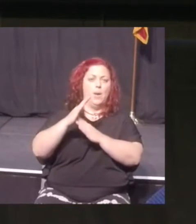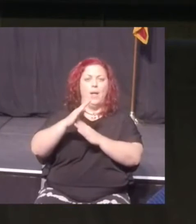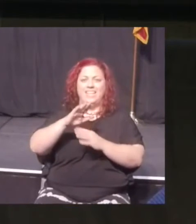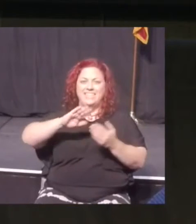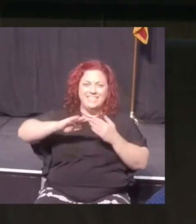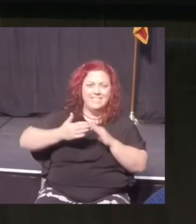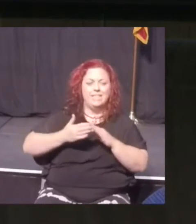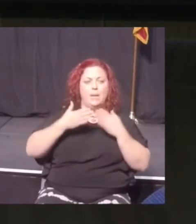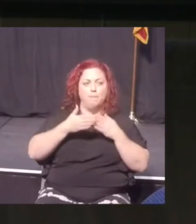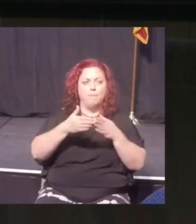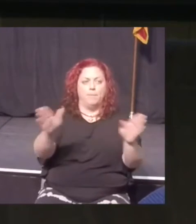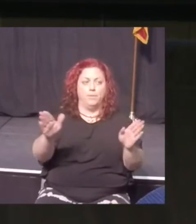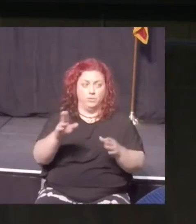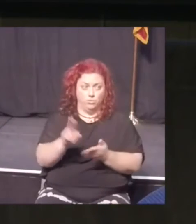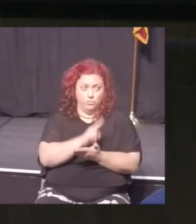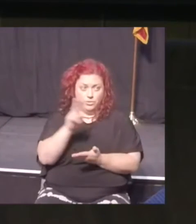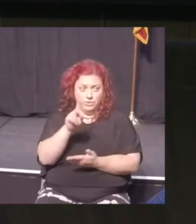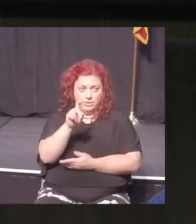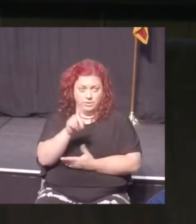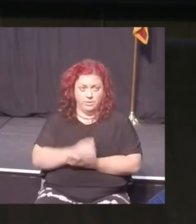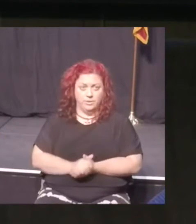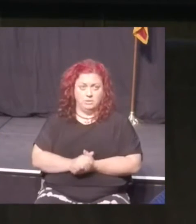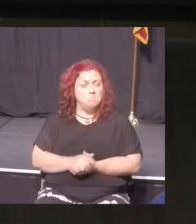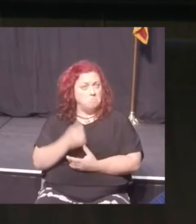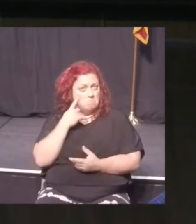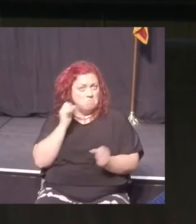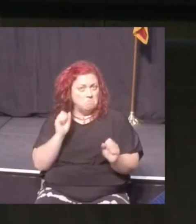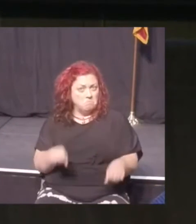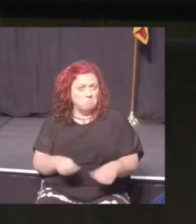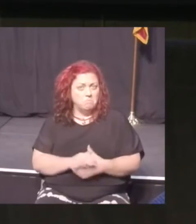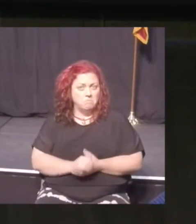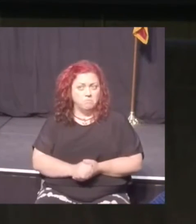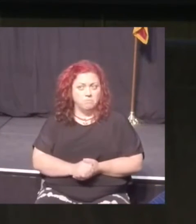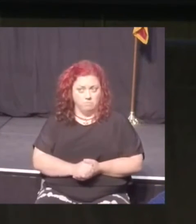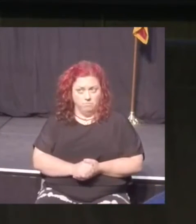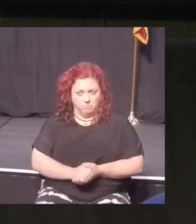public university? I think so.